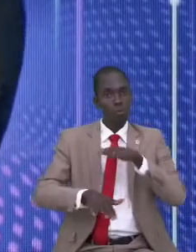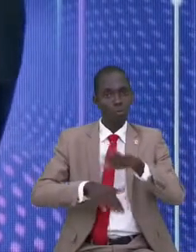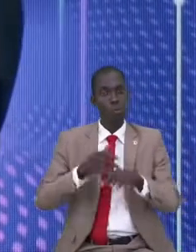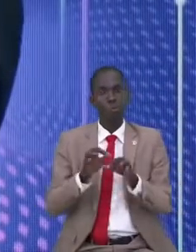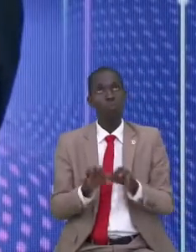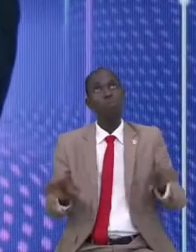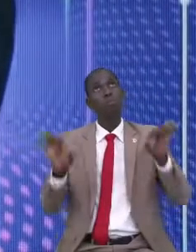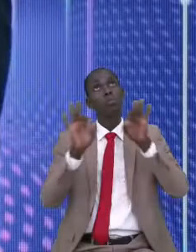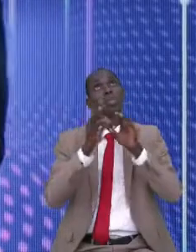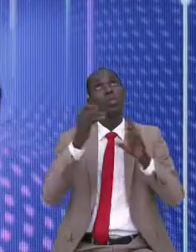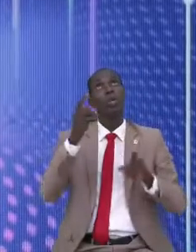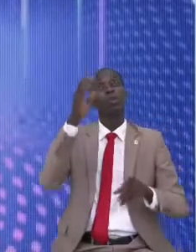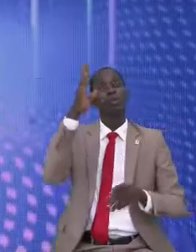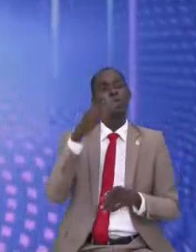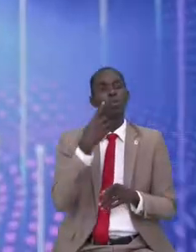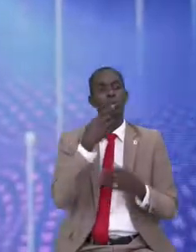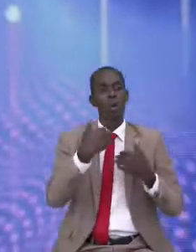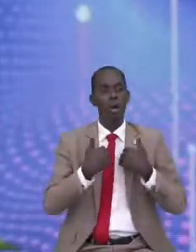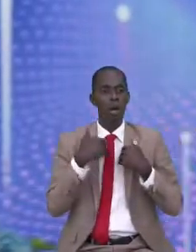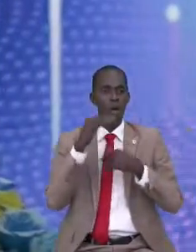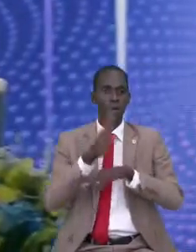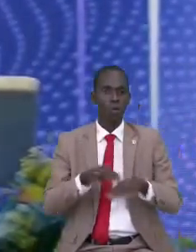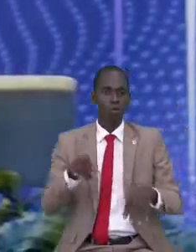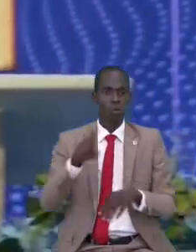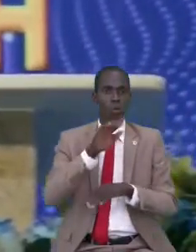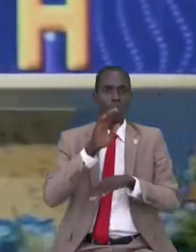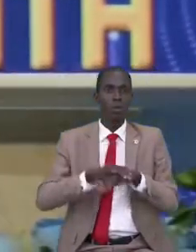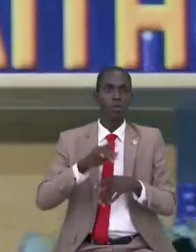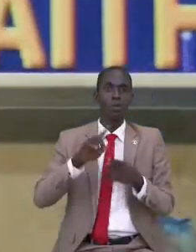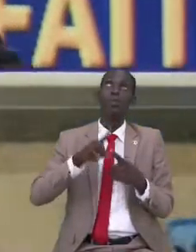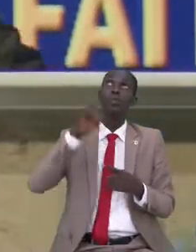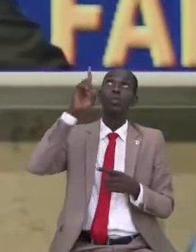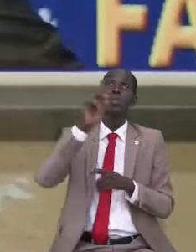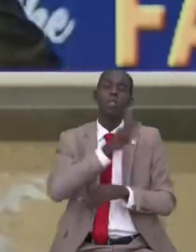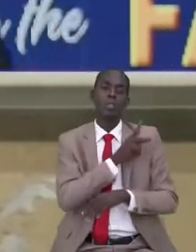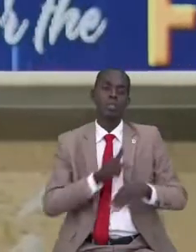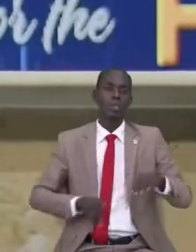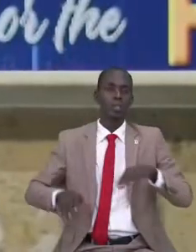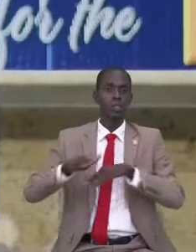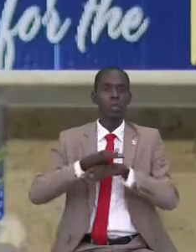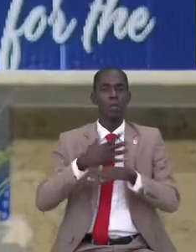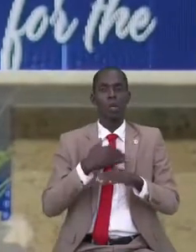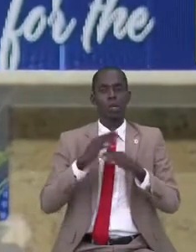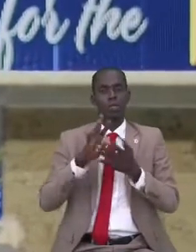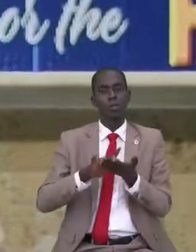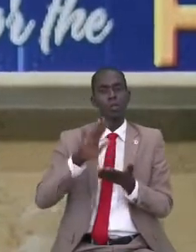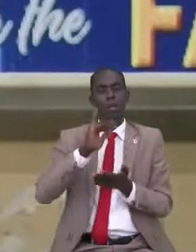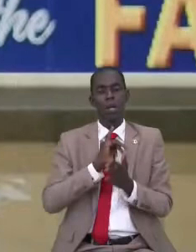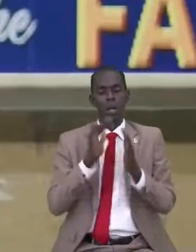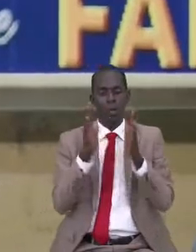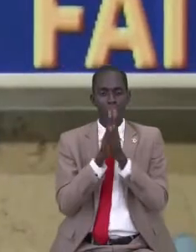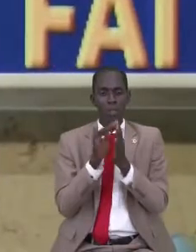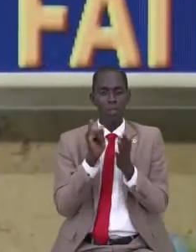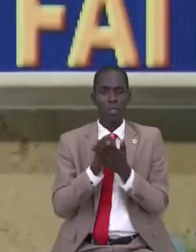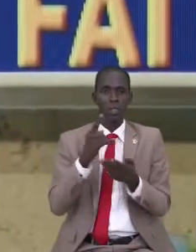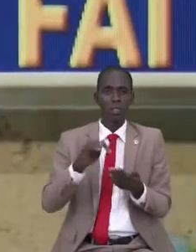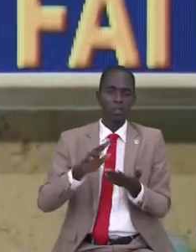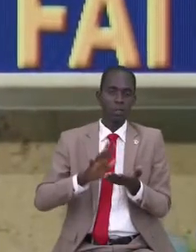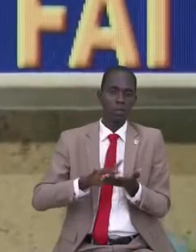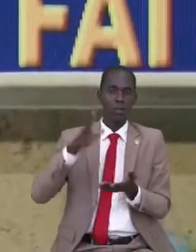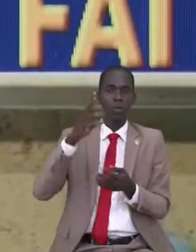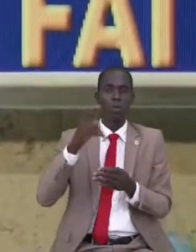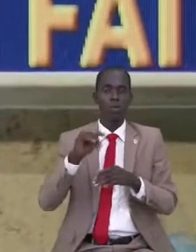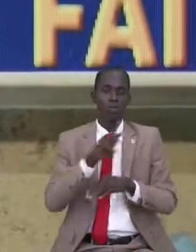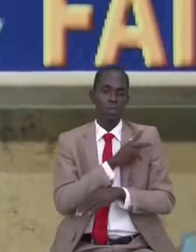who has called you unto his kingdom and glory? And I pray the glory of the kingdom